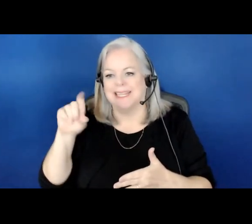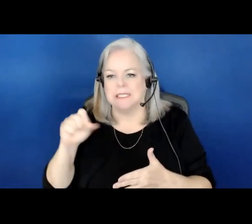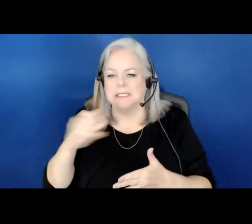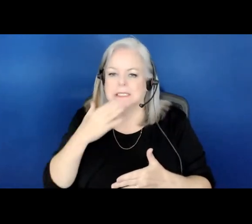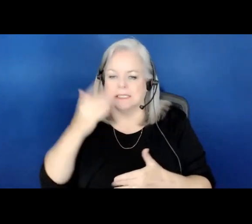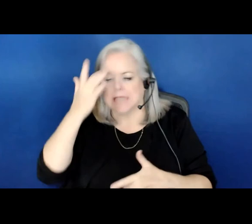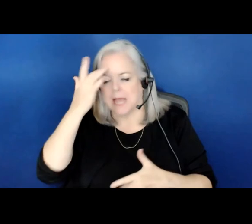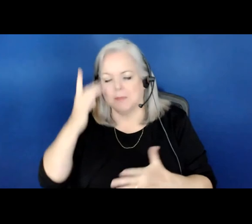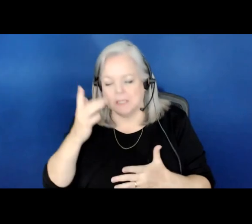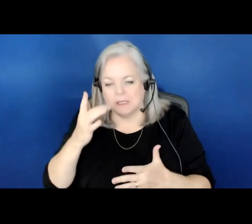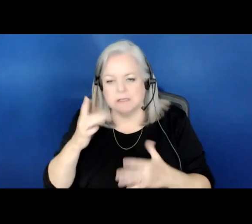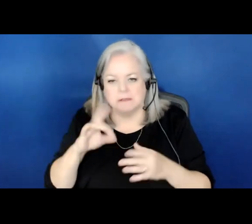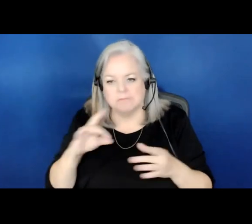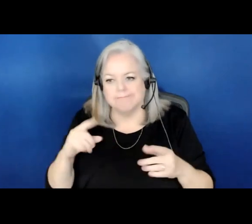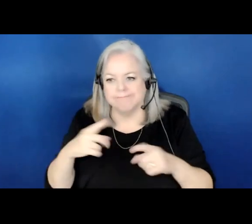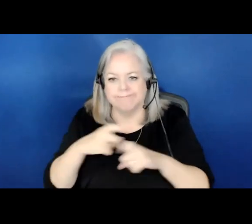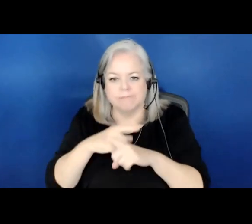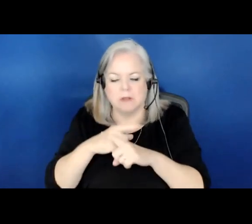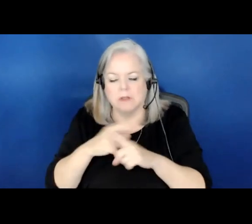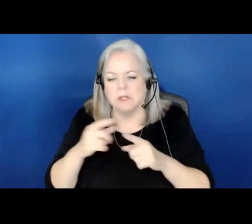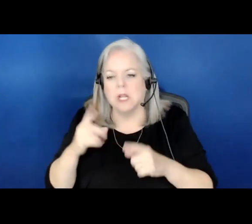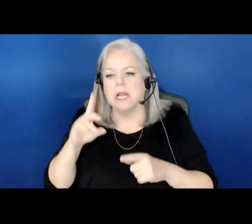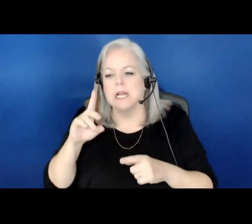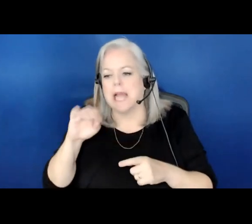to diabetic retinopathy.